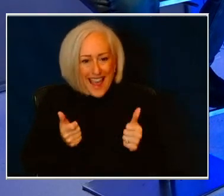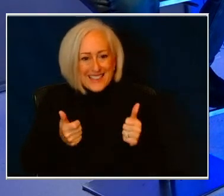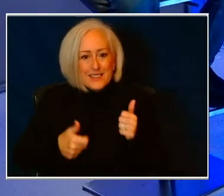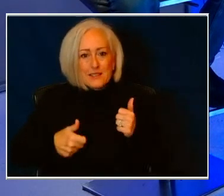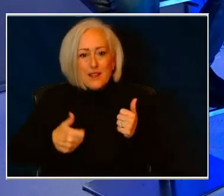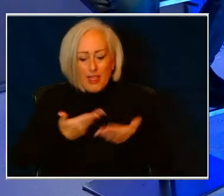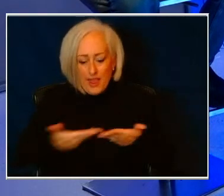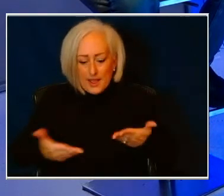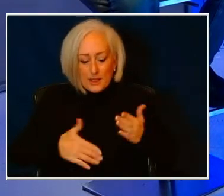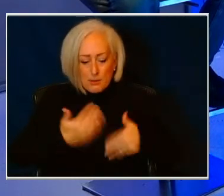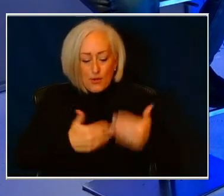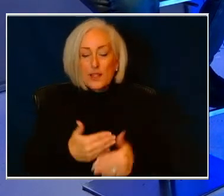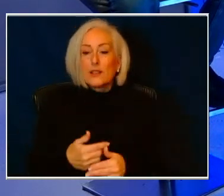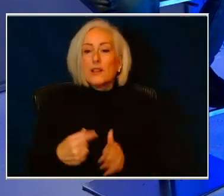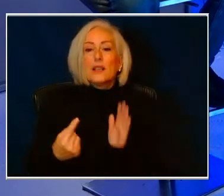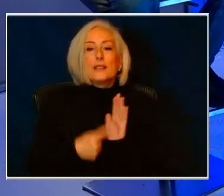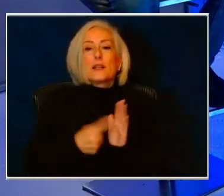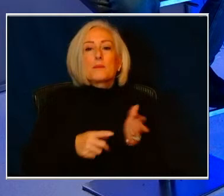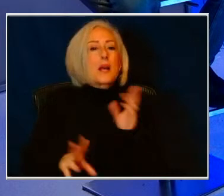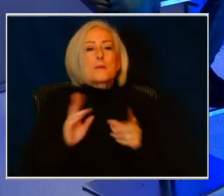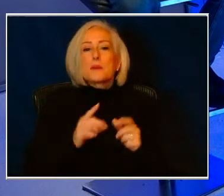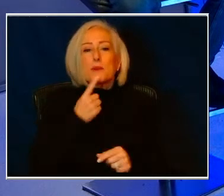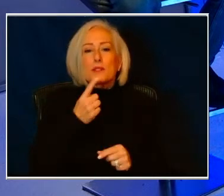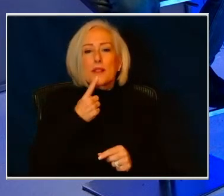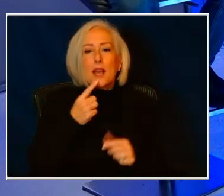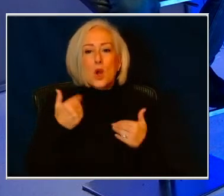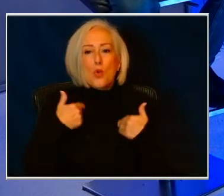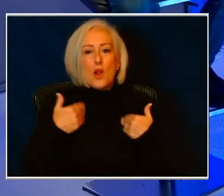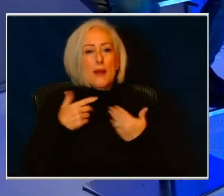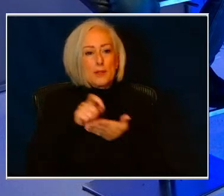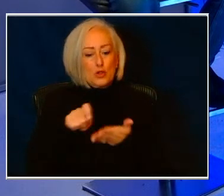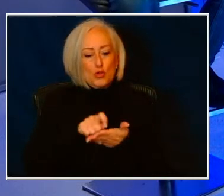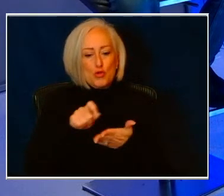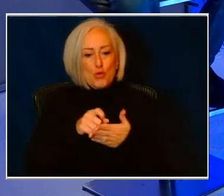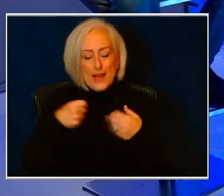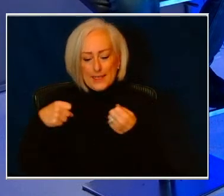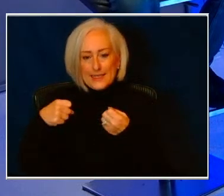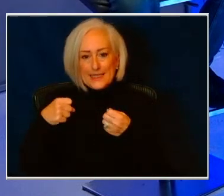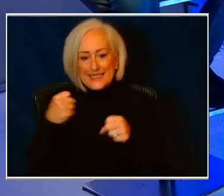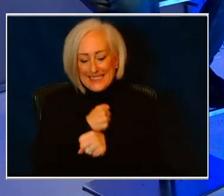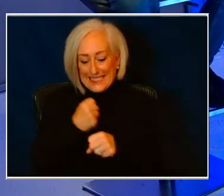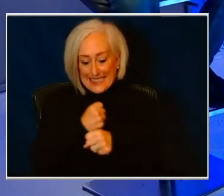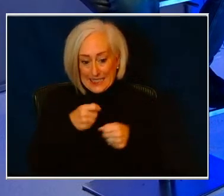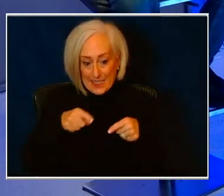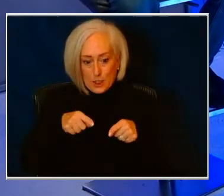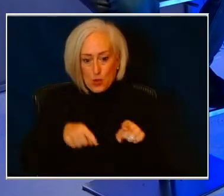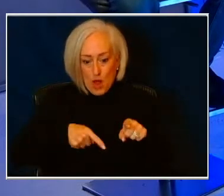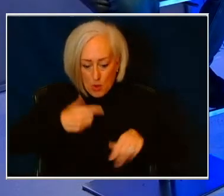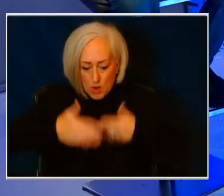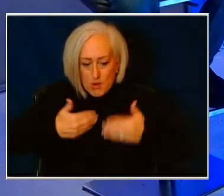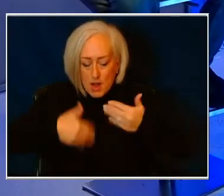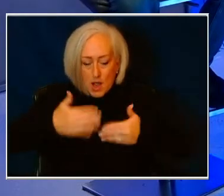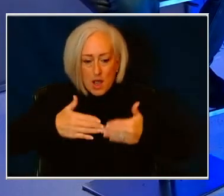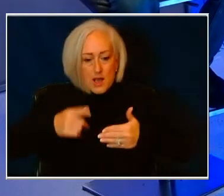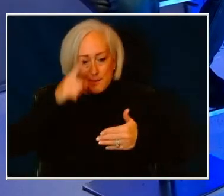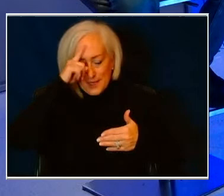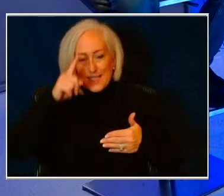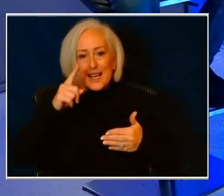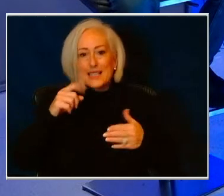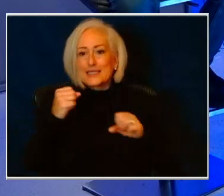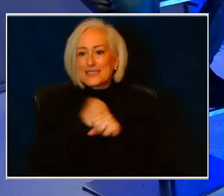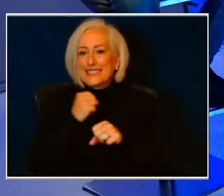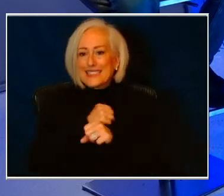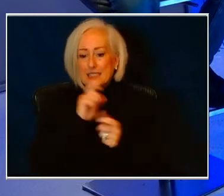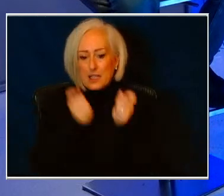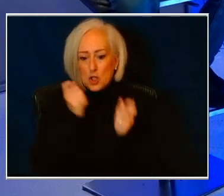come on here and say that we're having to kind of rewrite the statistics as we're going because things are changing so rapidly and the research is coming in so quickly and the